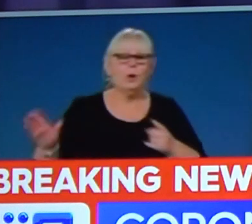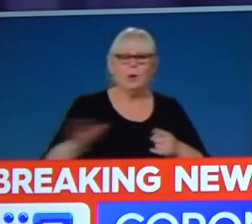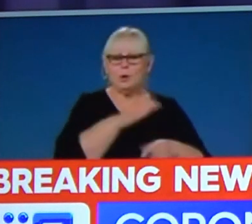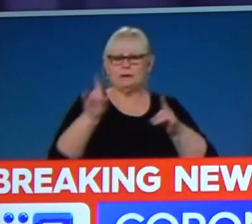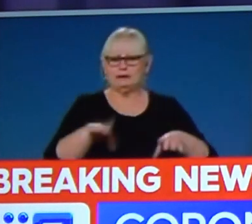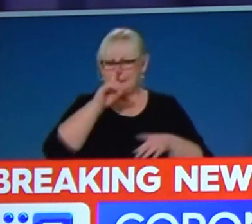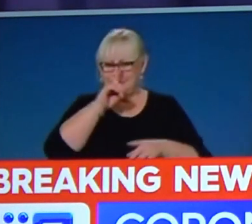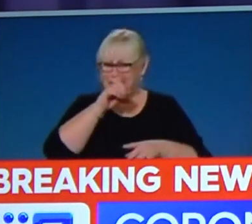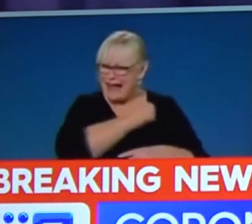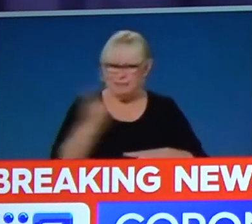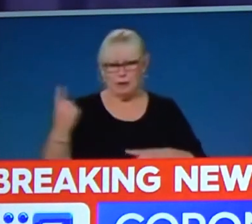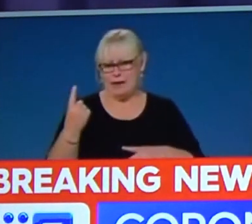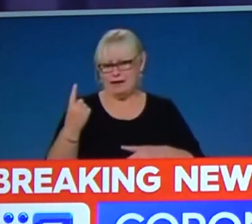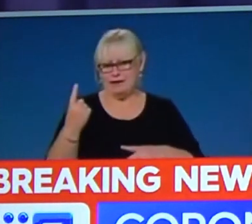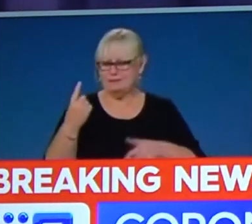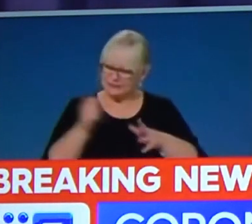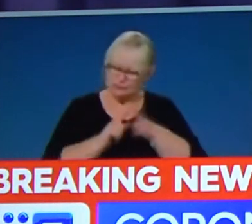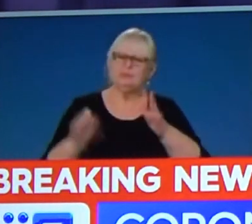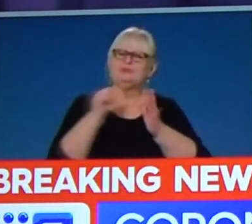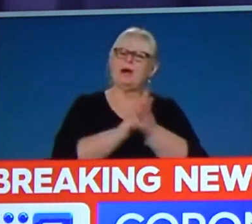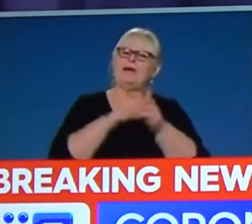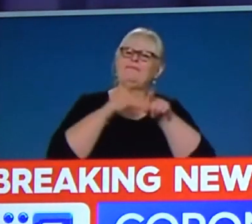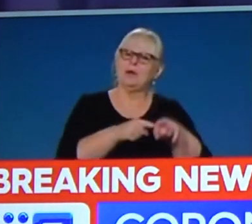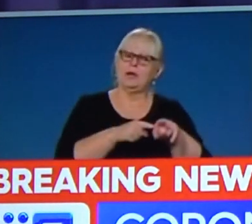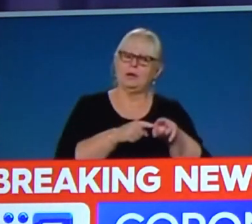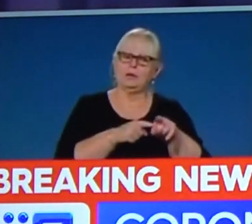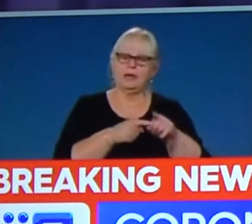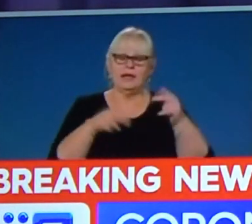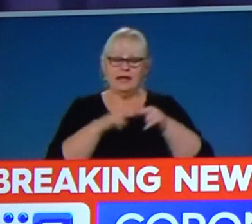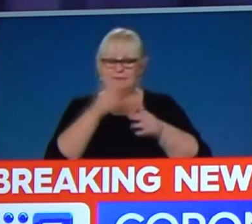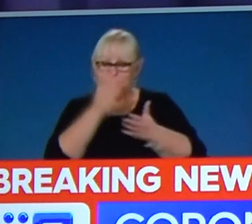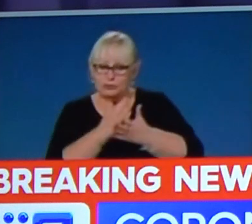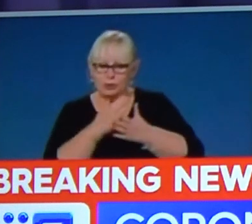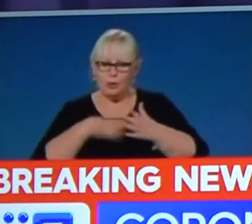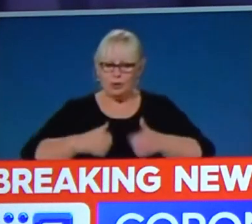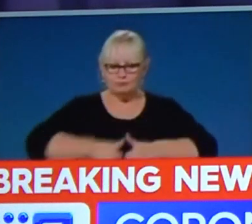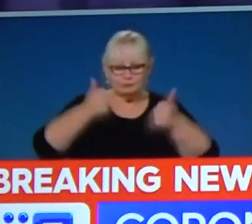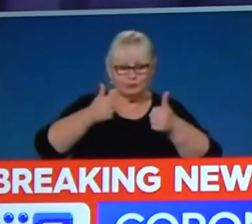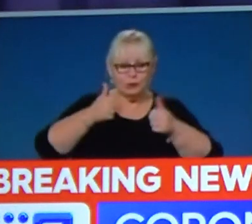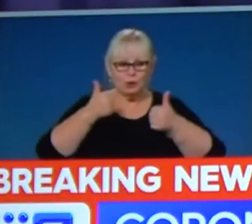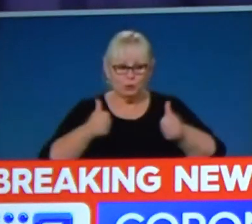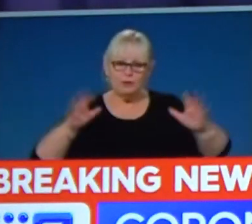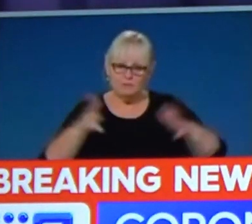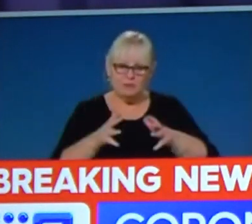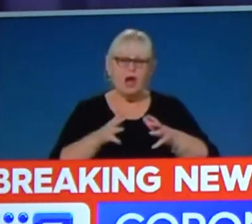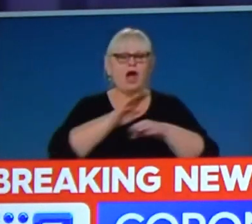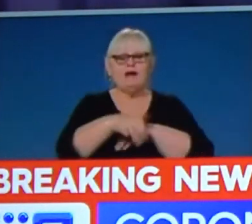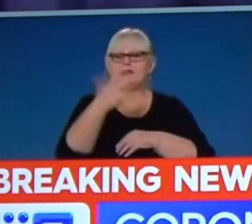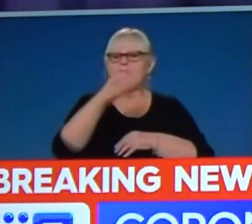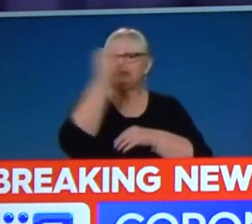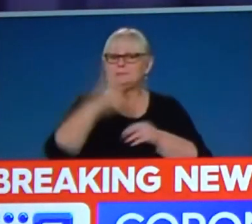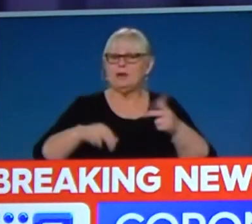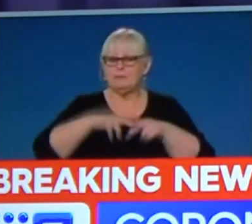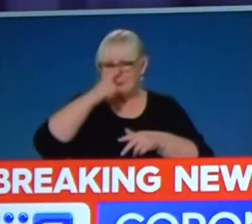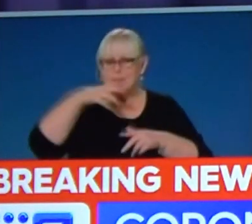Australian does the right thing, because for these interventions to take effect, the science shows that you need more than 90% of the